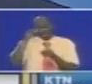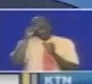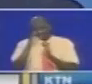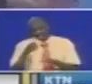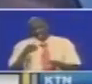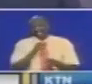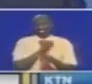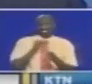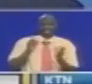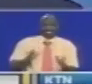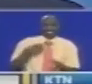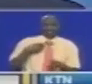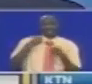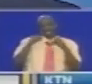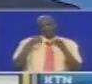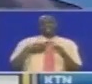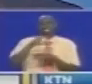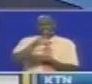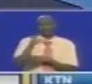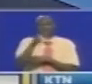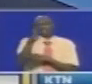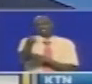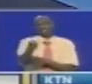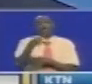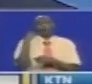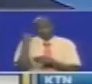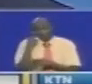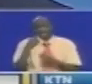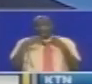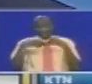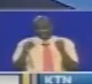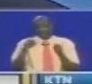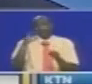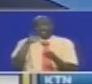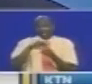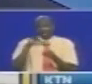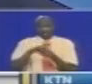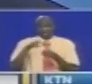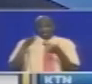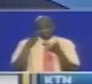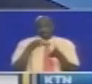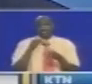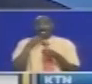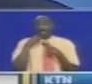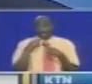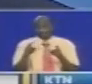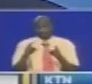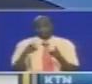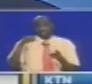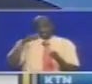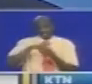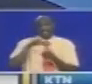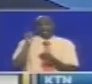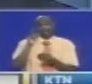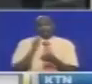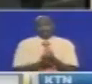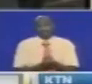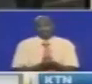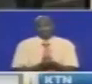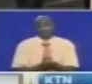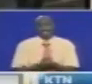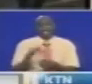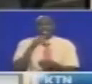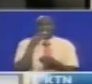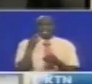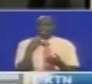senators, is announced at the counties. Yeah. It's only presidential elections that is announced at the Nairobi. Is there anything that you would say